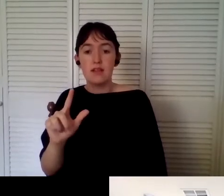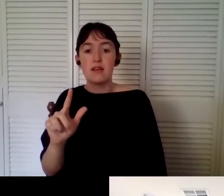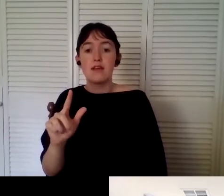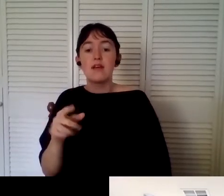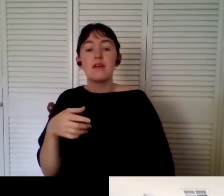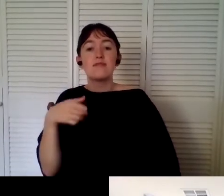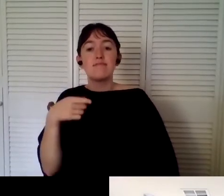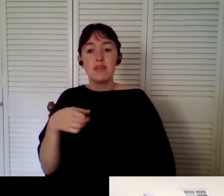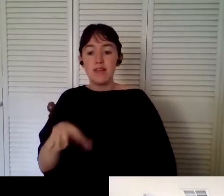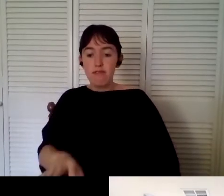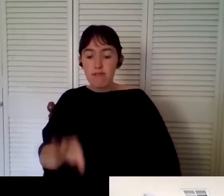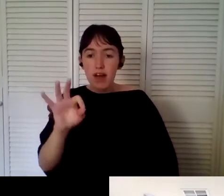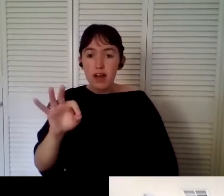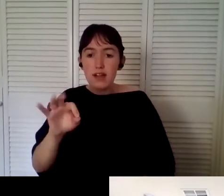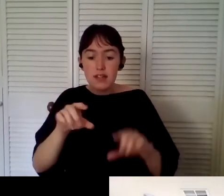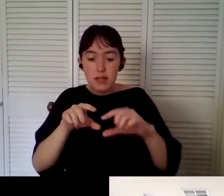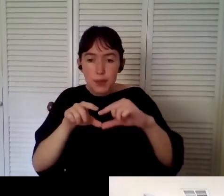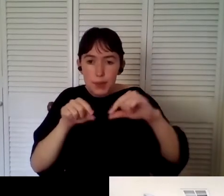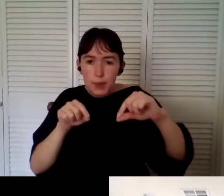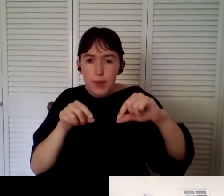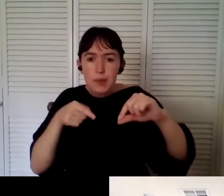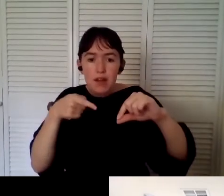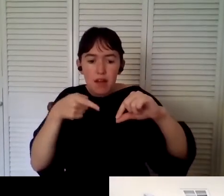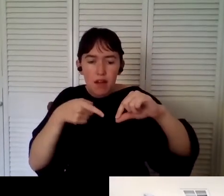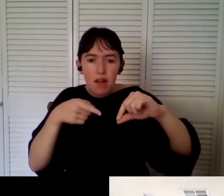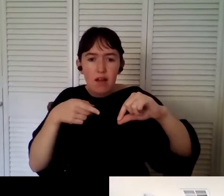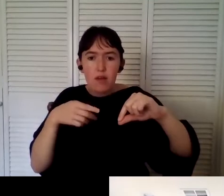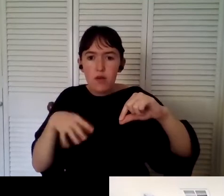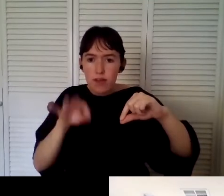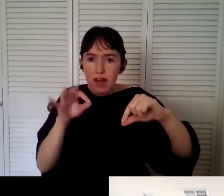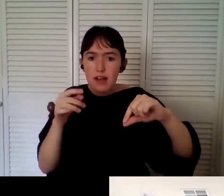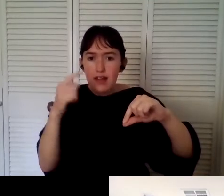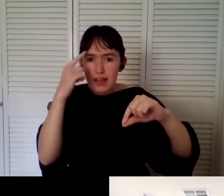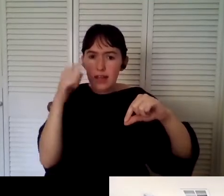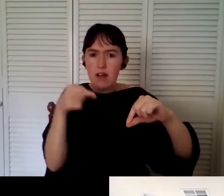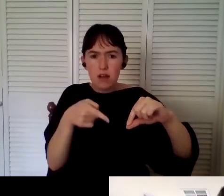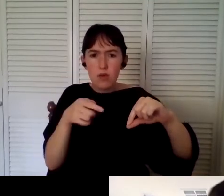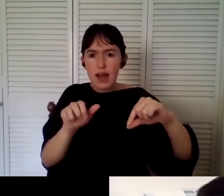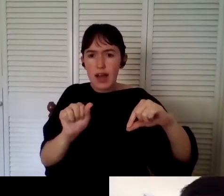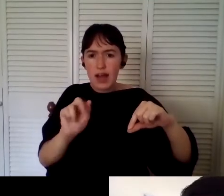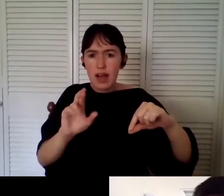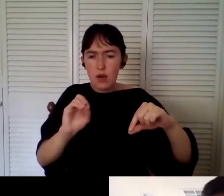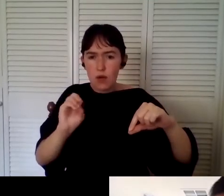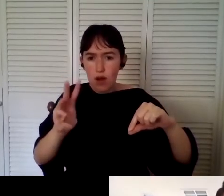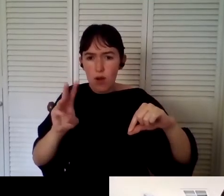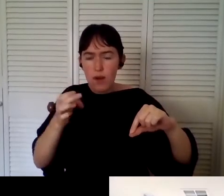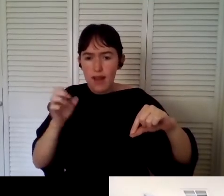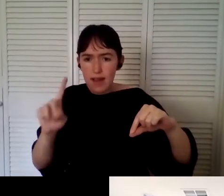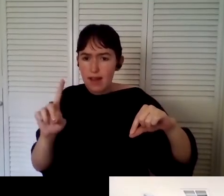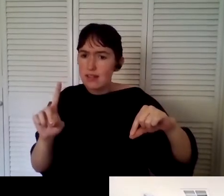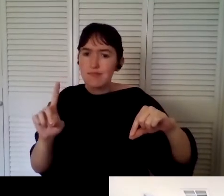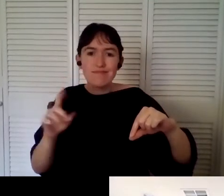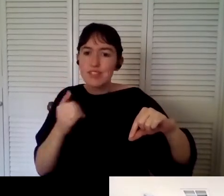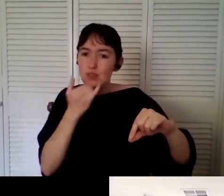that are actually atlatl points. Metalheads. So you'll see this labeled in a museum as an arrowhead. There is no arrow that is They can handle that